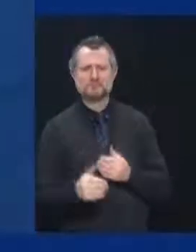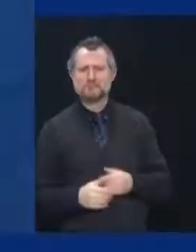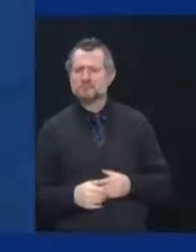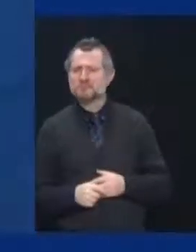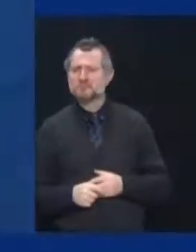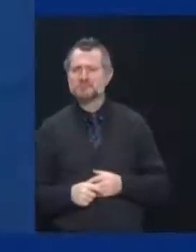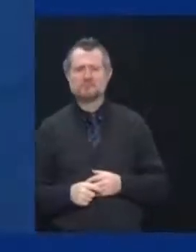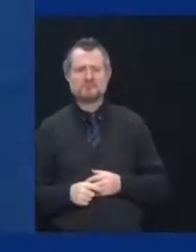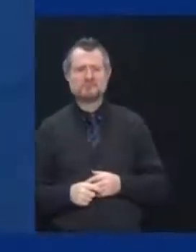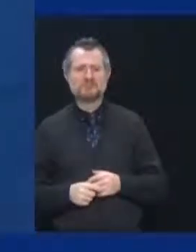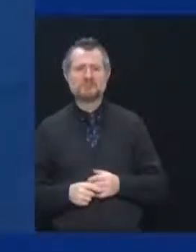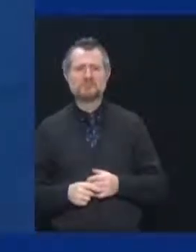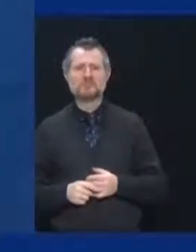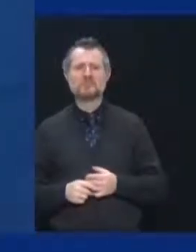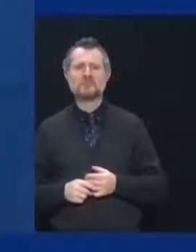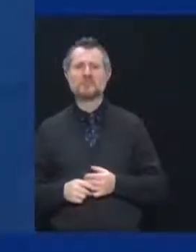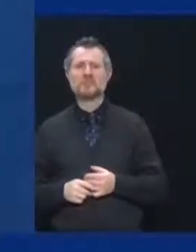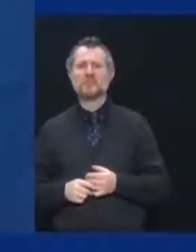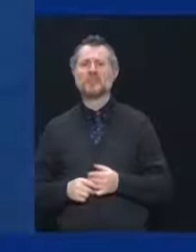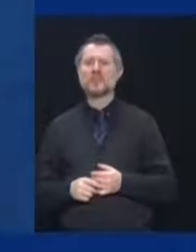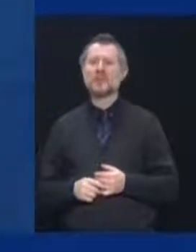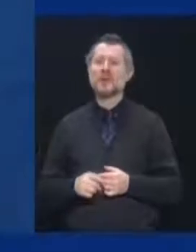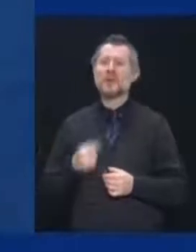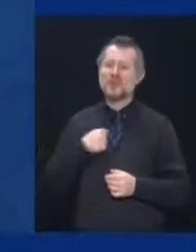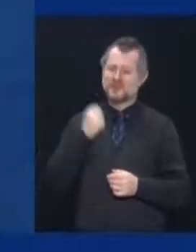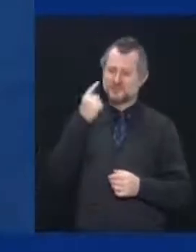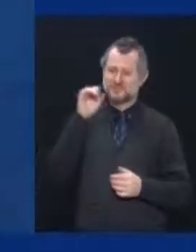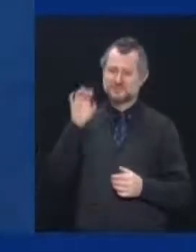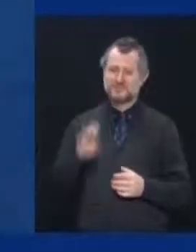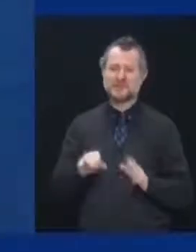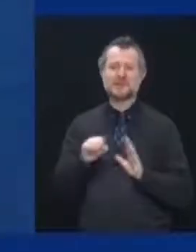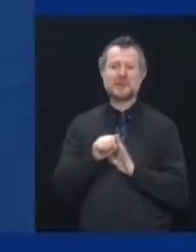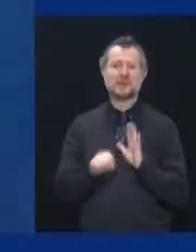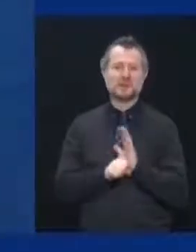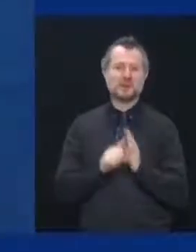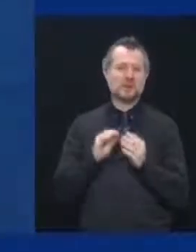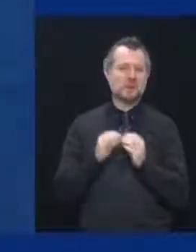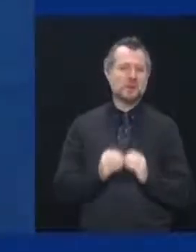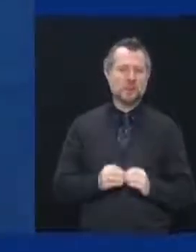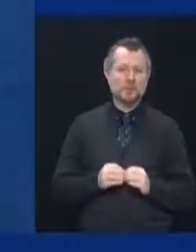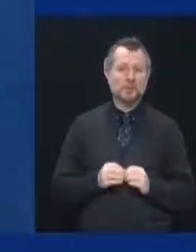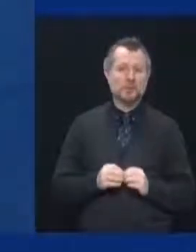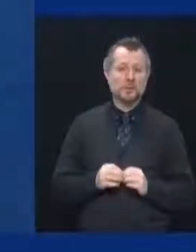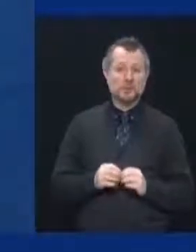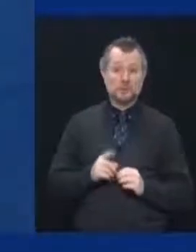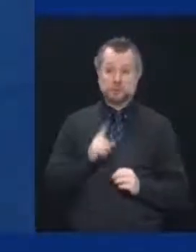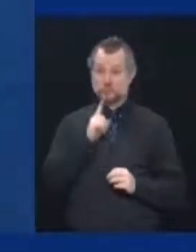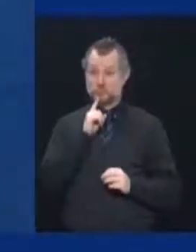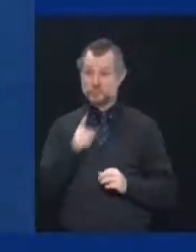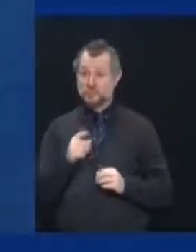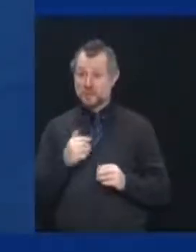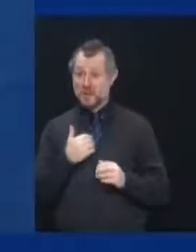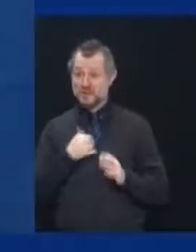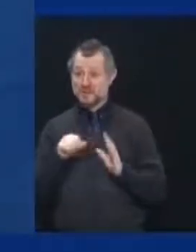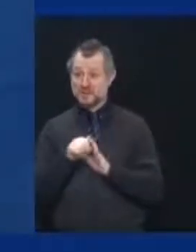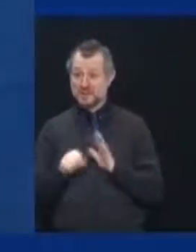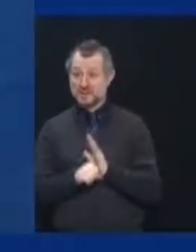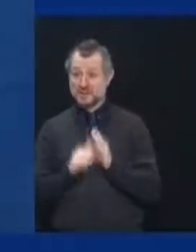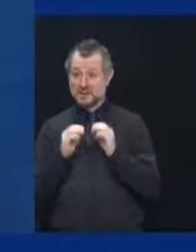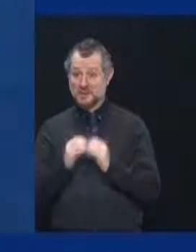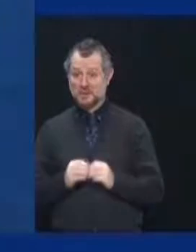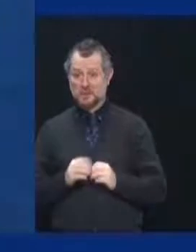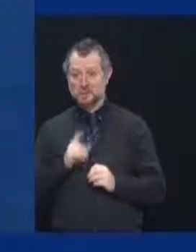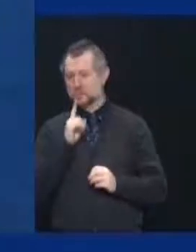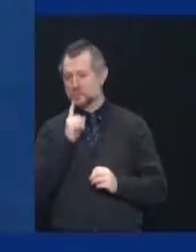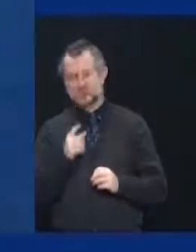There are no, well, these are state numbers. There are no such thing as state numbers in this regard.